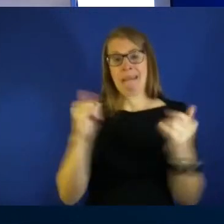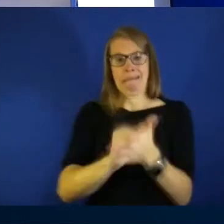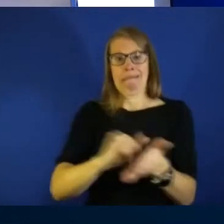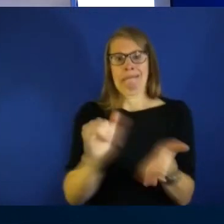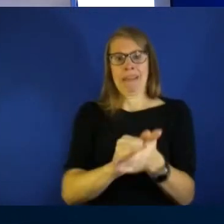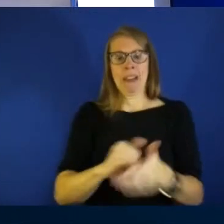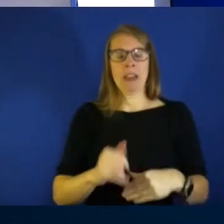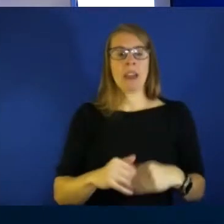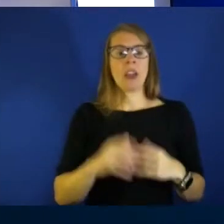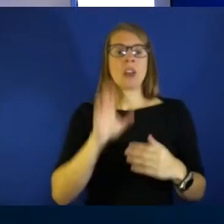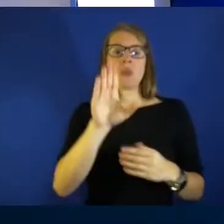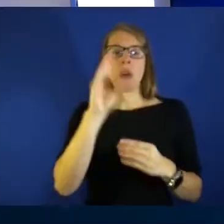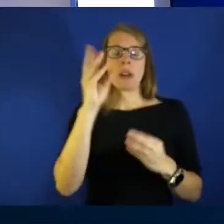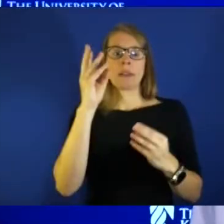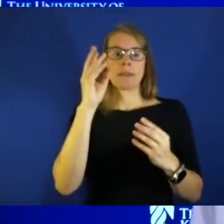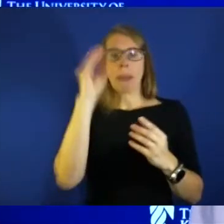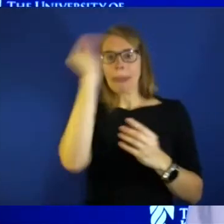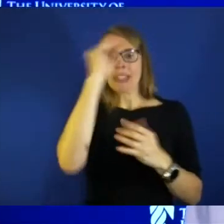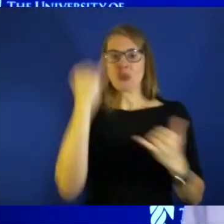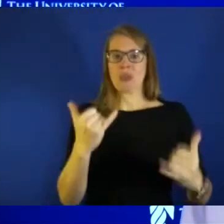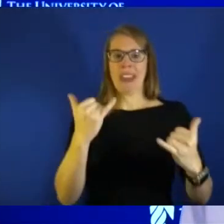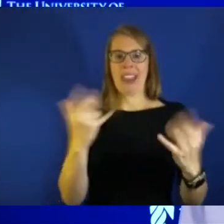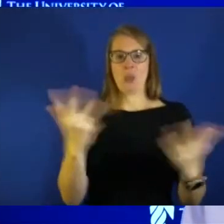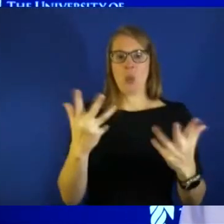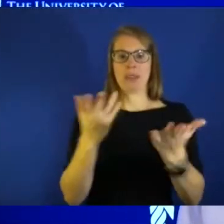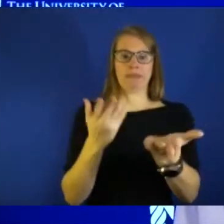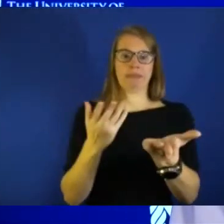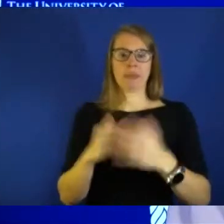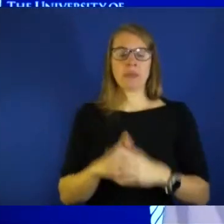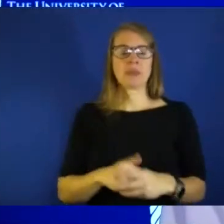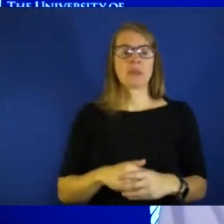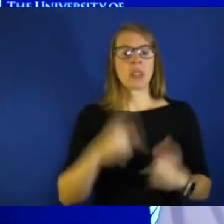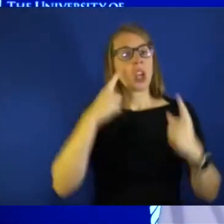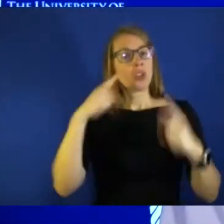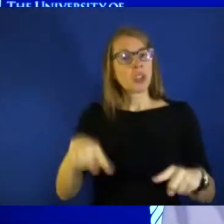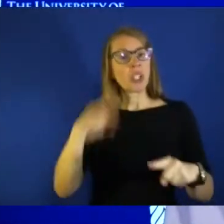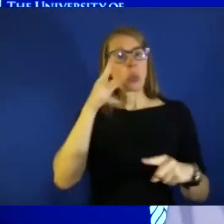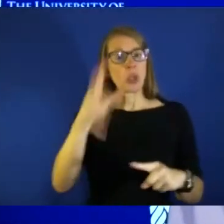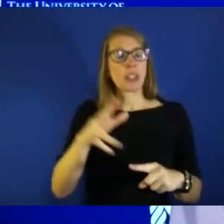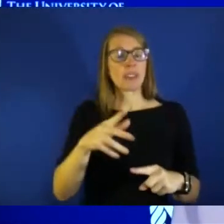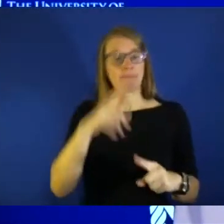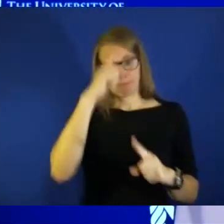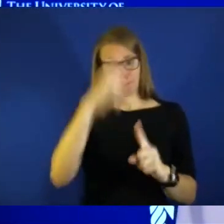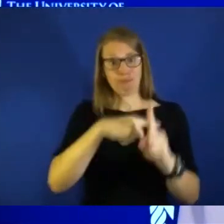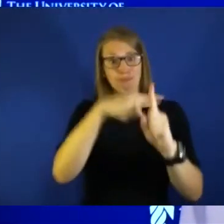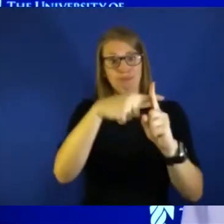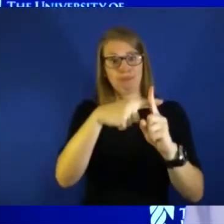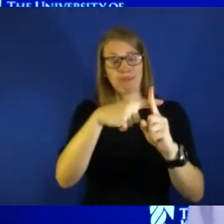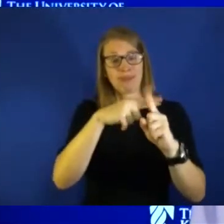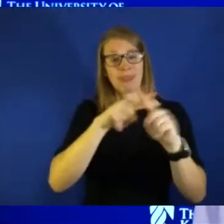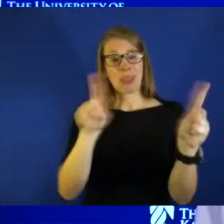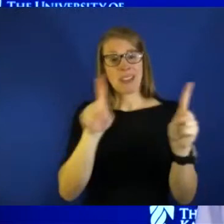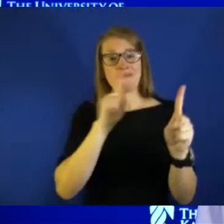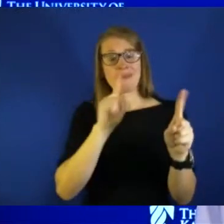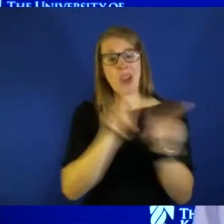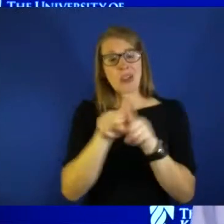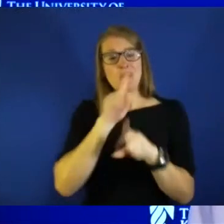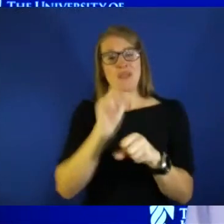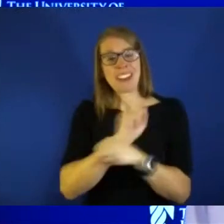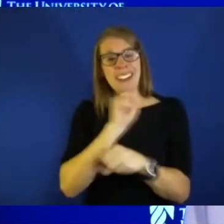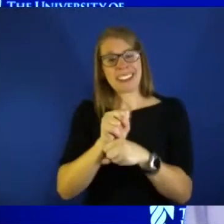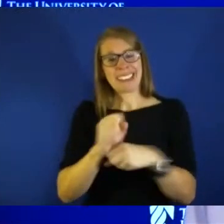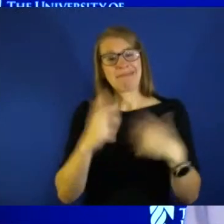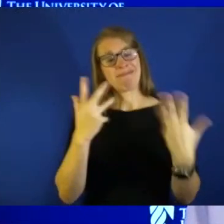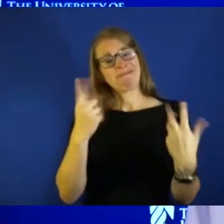today? Dr. Hawkinson, I'll start with you. Yeah, I would agree. You know, I'd like to be optimistic, but also realistic. I would agree. Unfortunately,